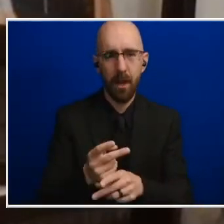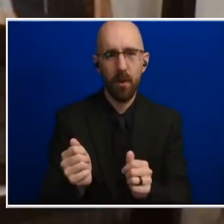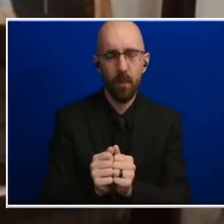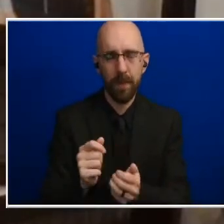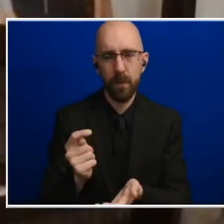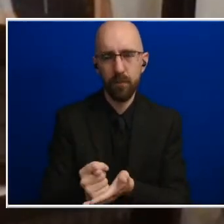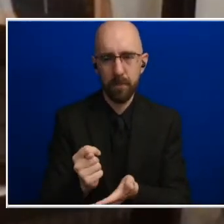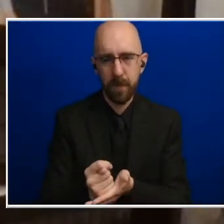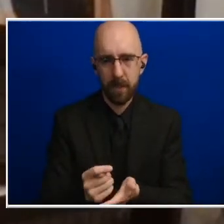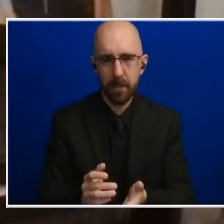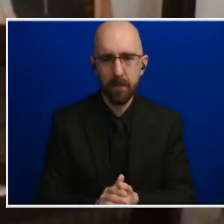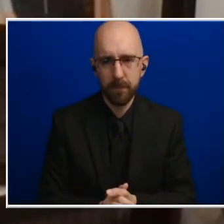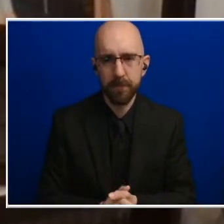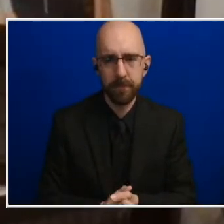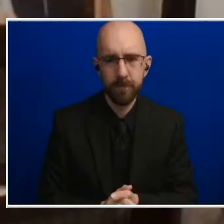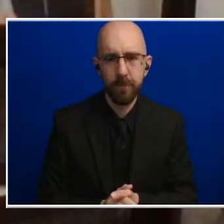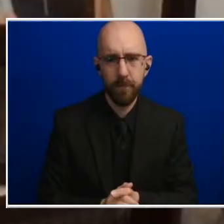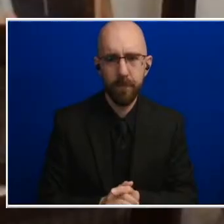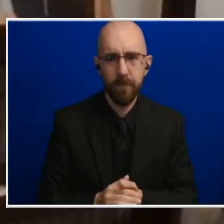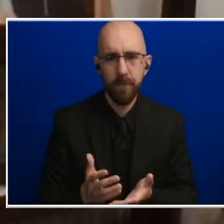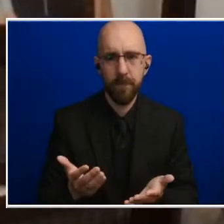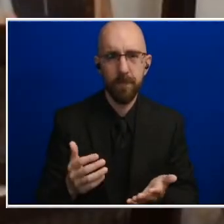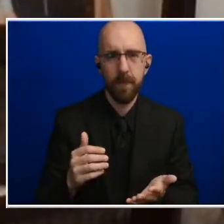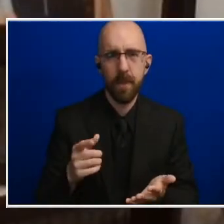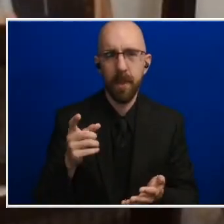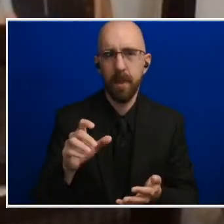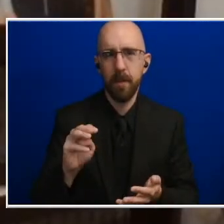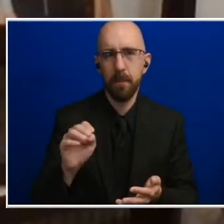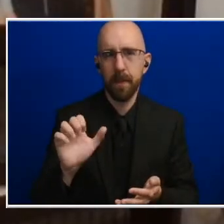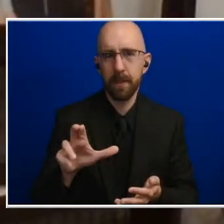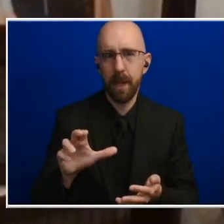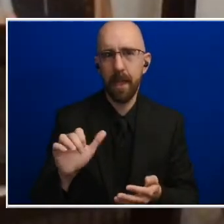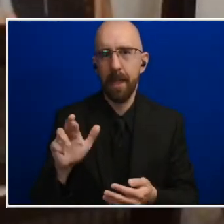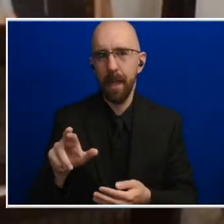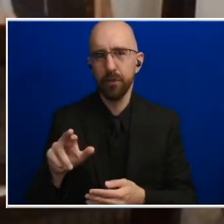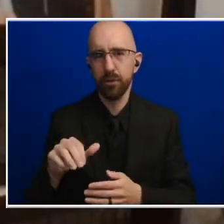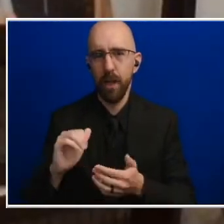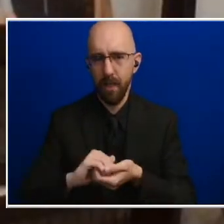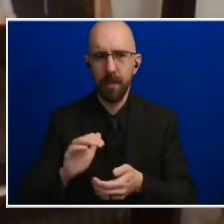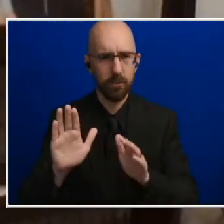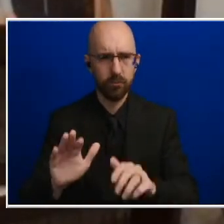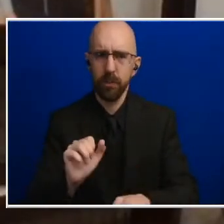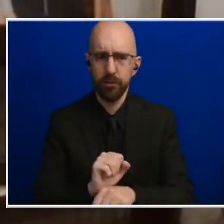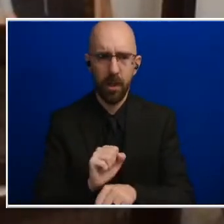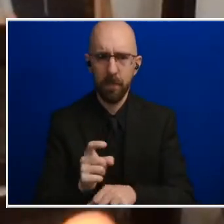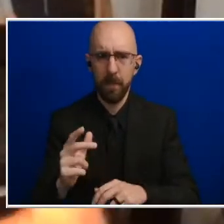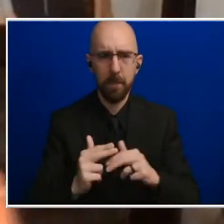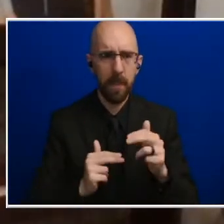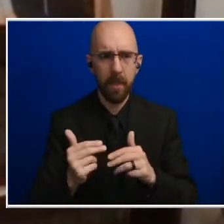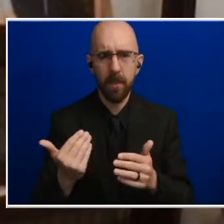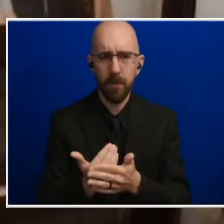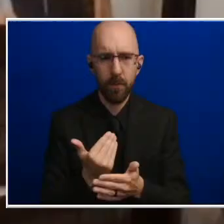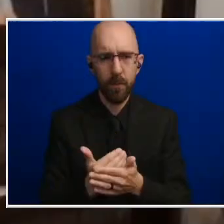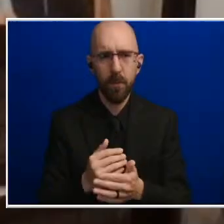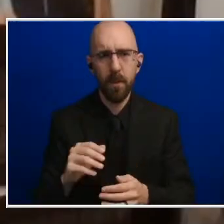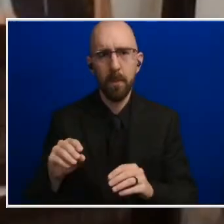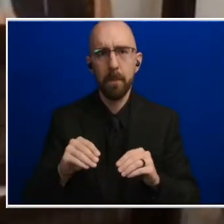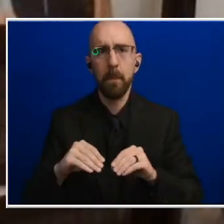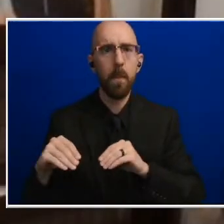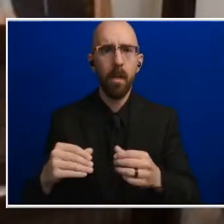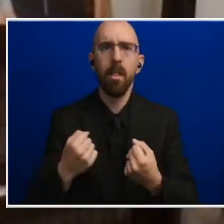so I think it's the Masonic Cancer Alliance is doing a great job. I think they're building a new mobile unit as well. And so I think